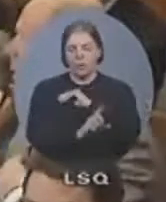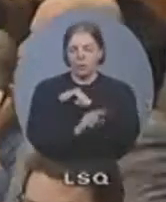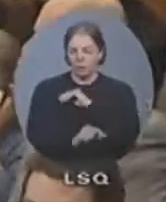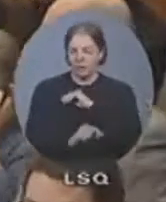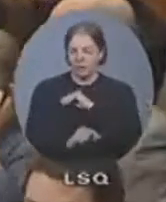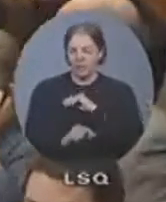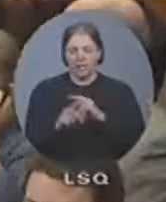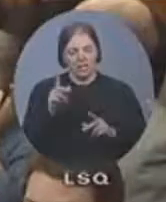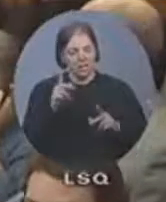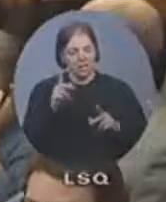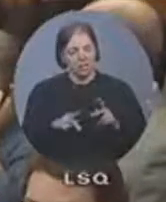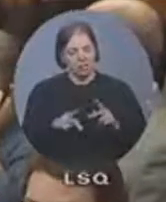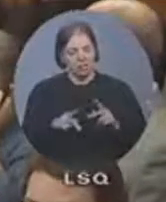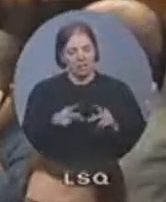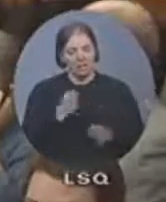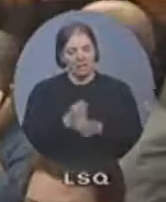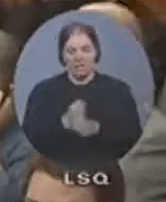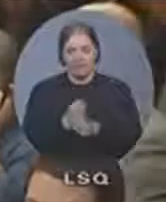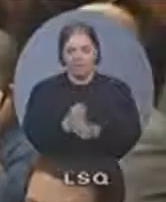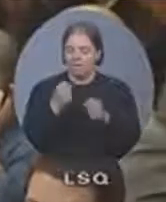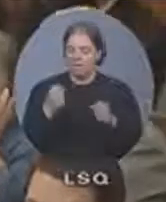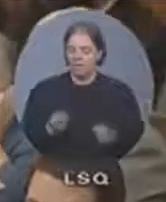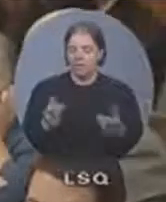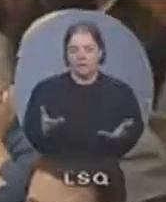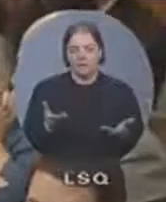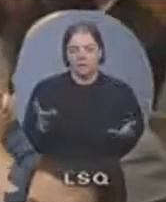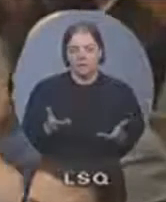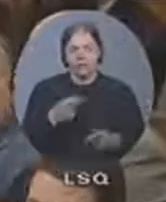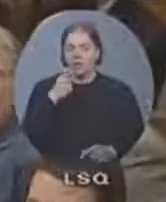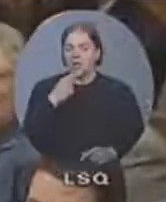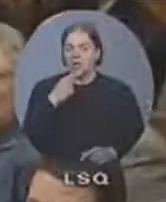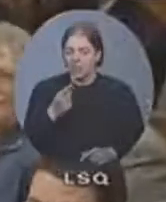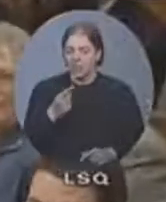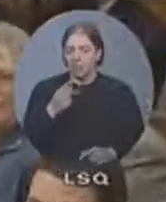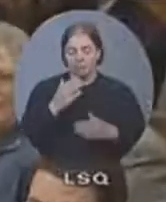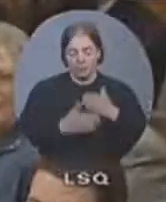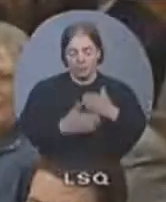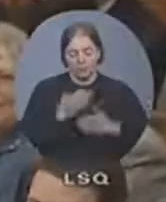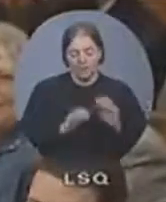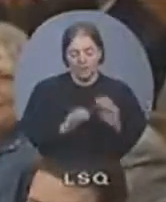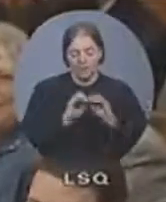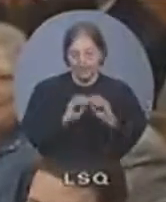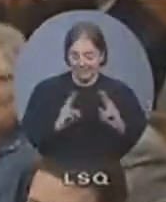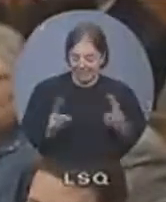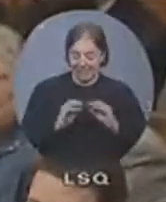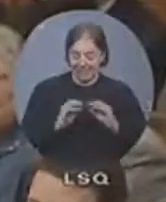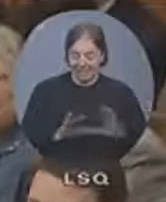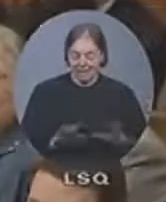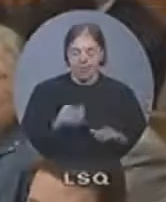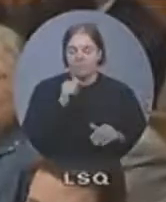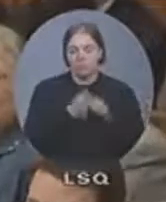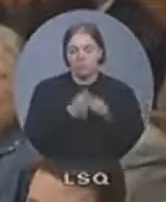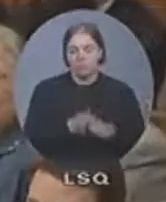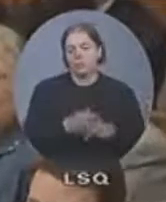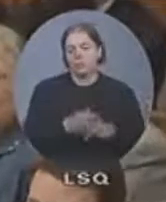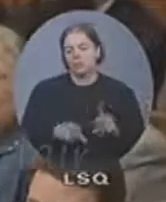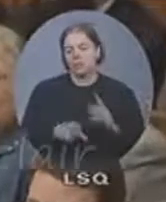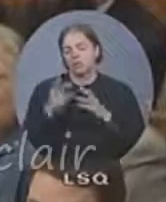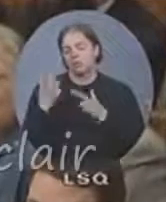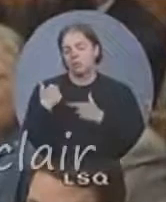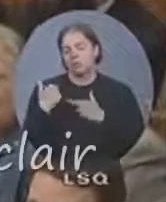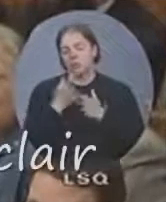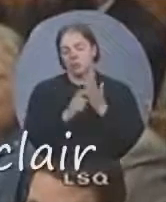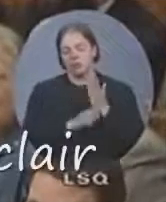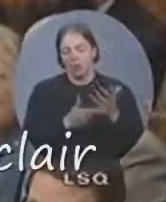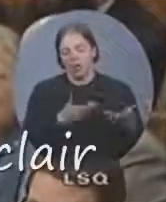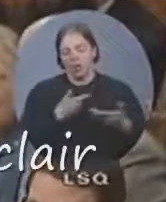case, clear procedures were not followed, and the individual took responsibility, offered their resignation, and indeed I accepted it. Well, Mr. Speaker, I'm